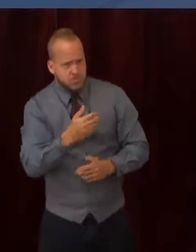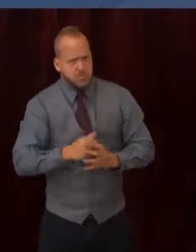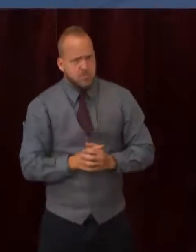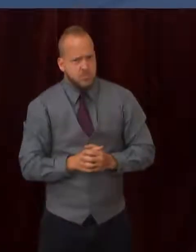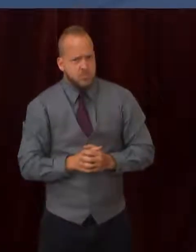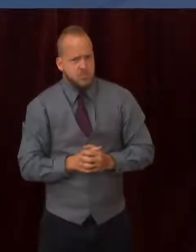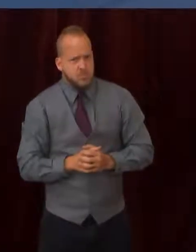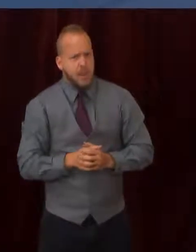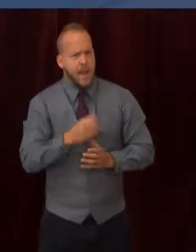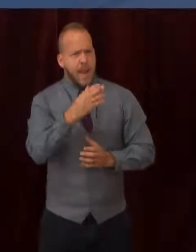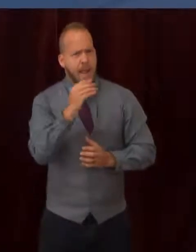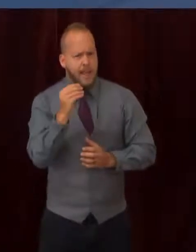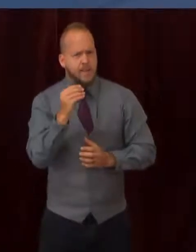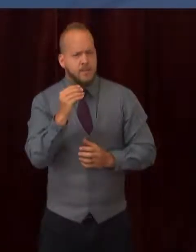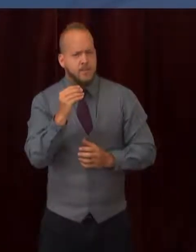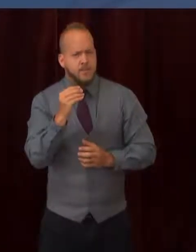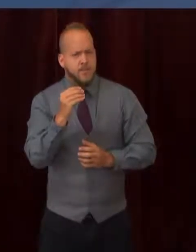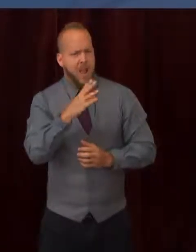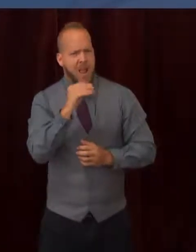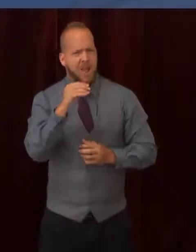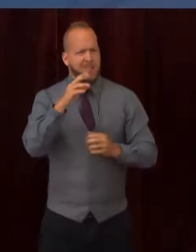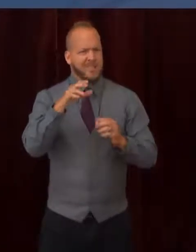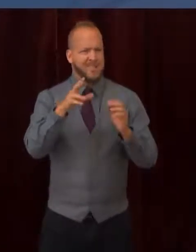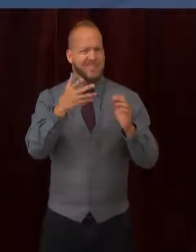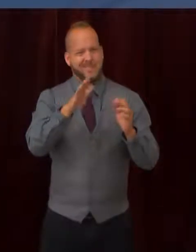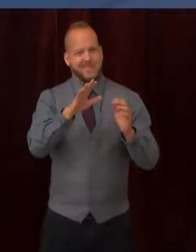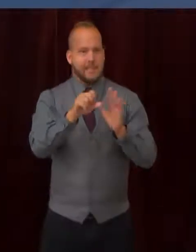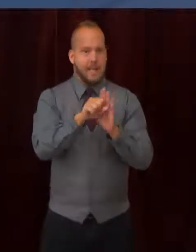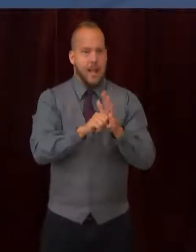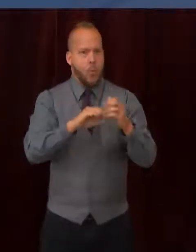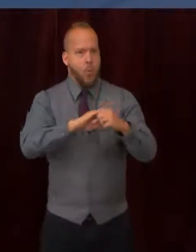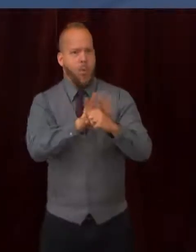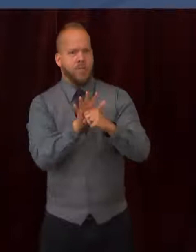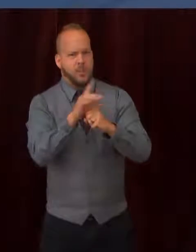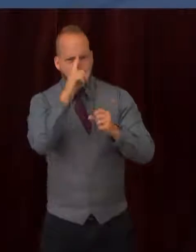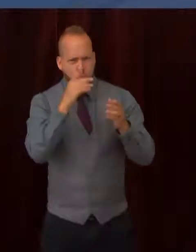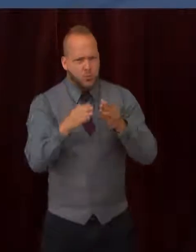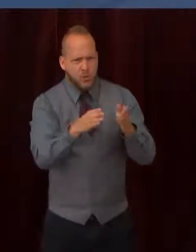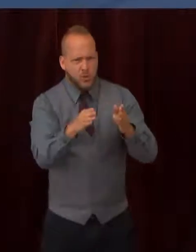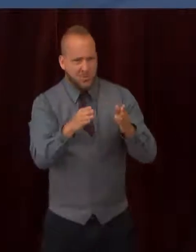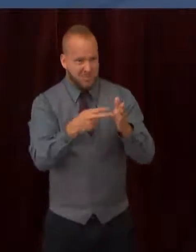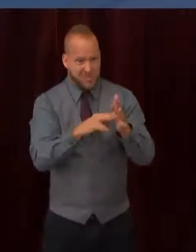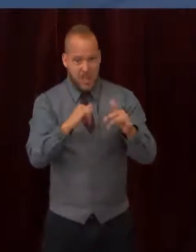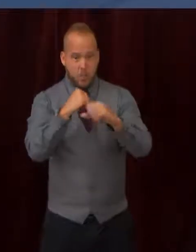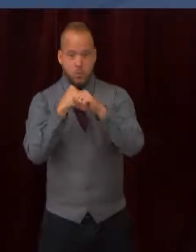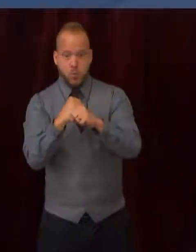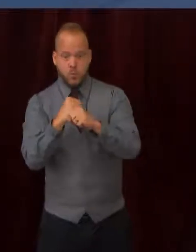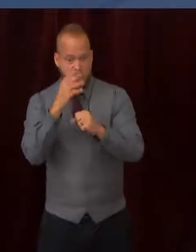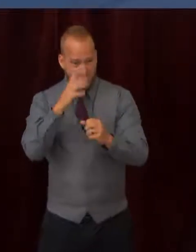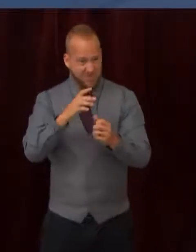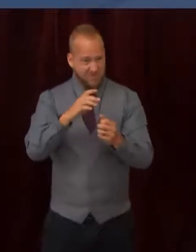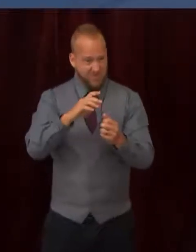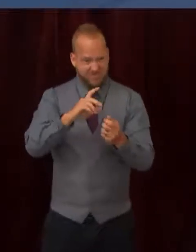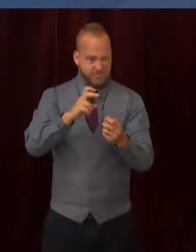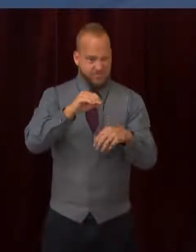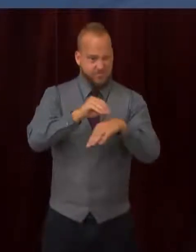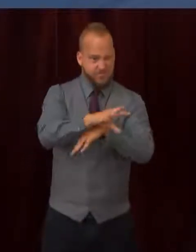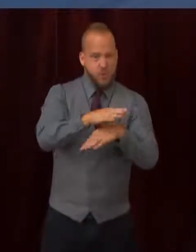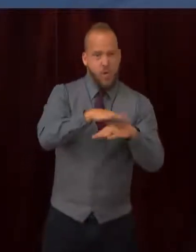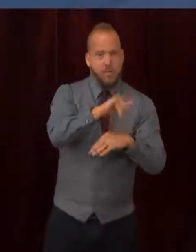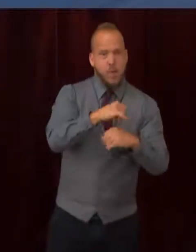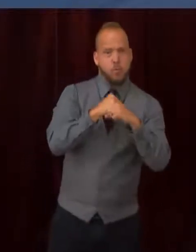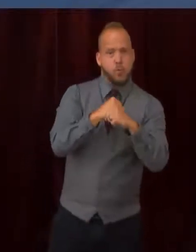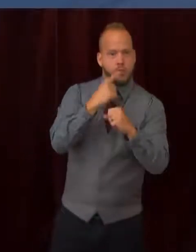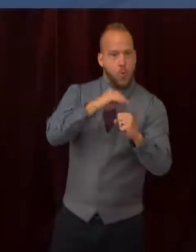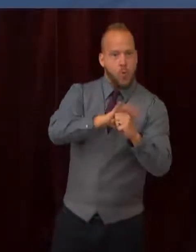In regard to COVID, I would say no with this exception. I think it has, or hopefully will, illuminate